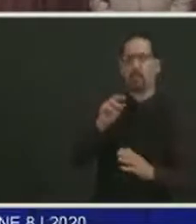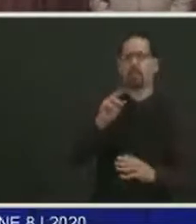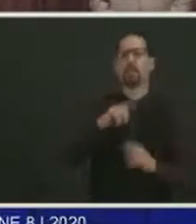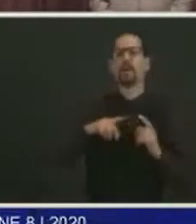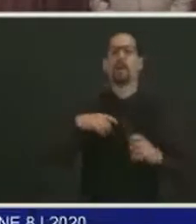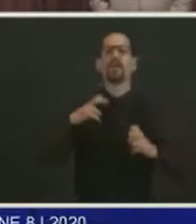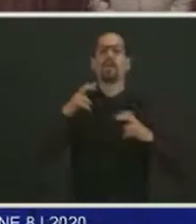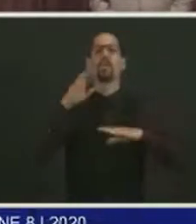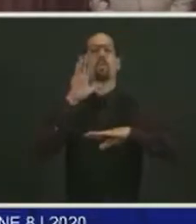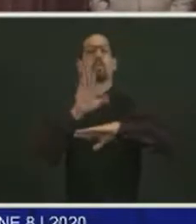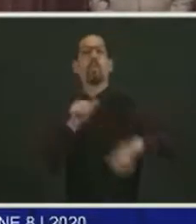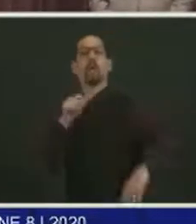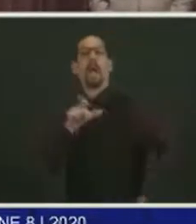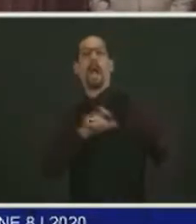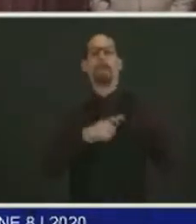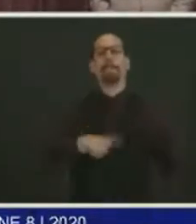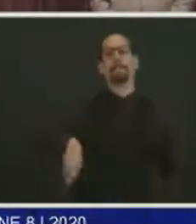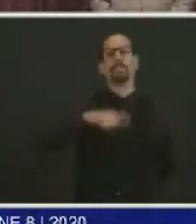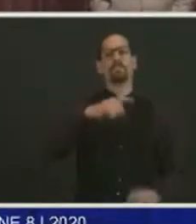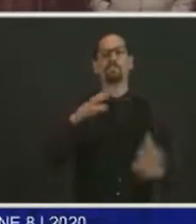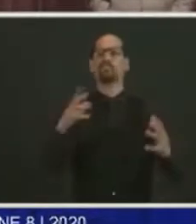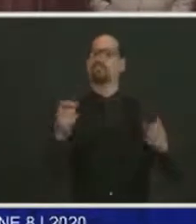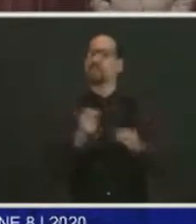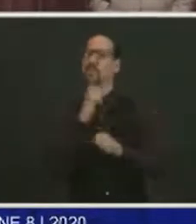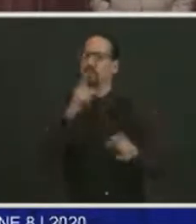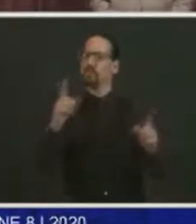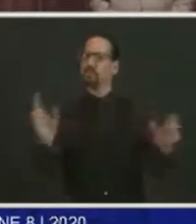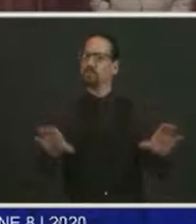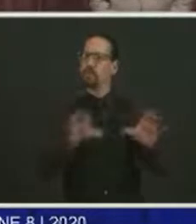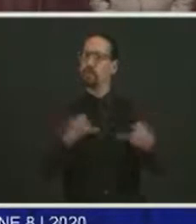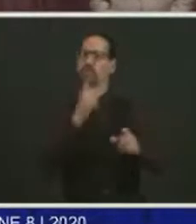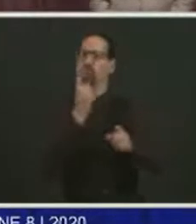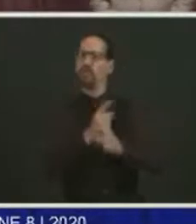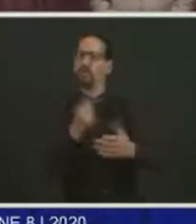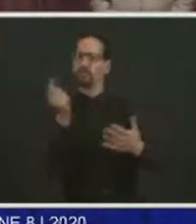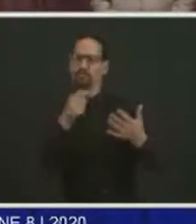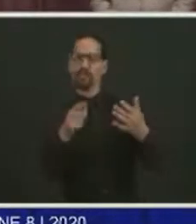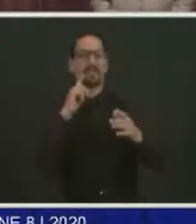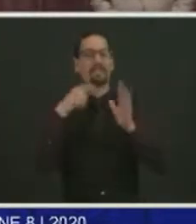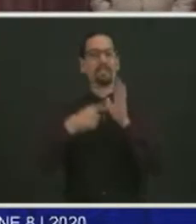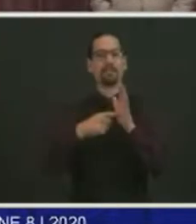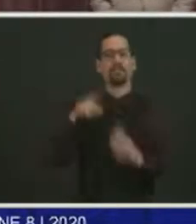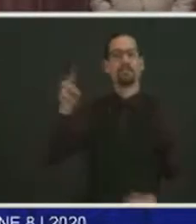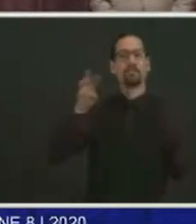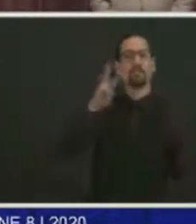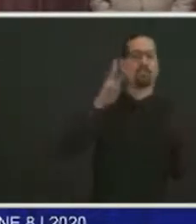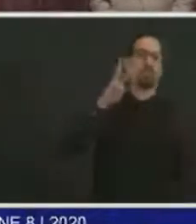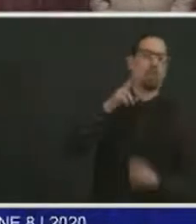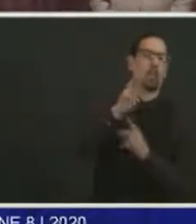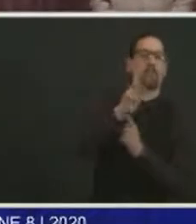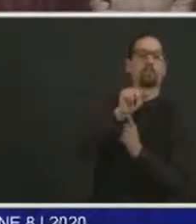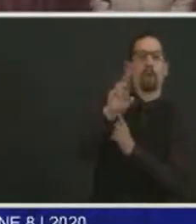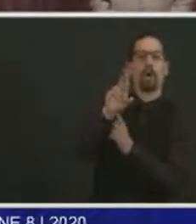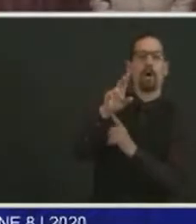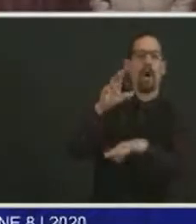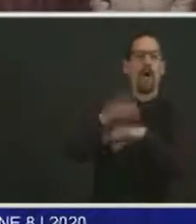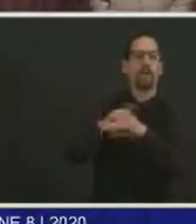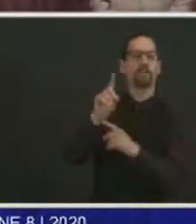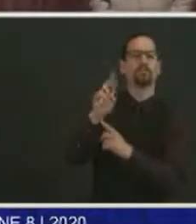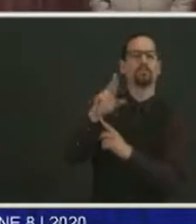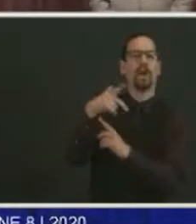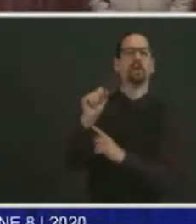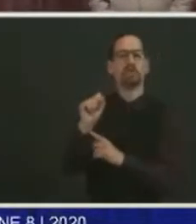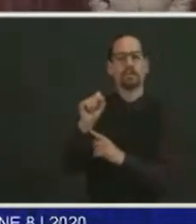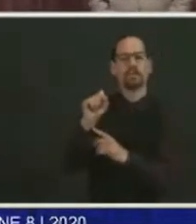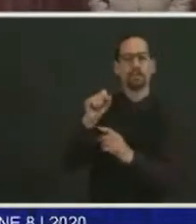effectively done by the police. To give a simple example, we have the war on drugs. where we've taken what one could say is a medical problem